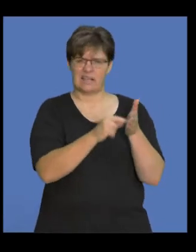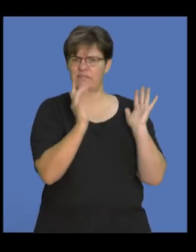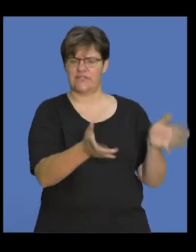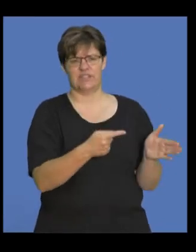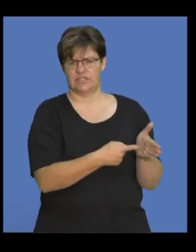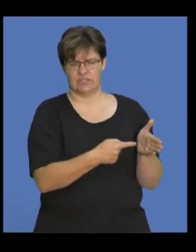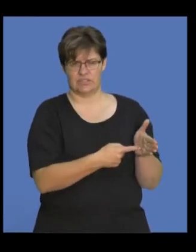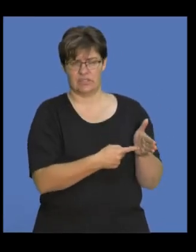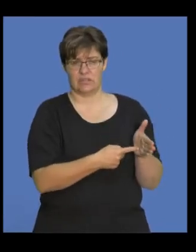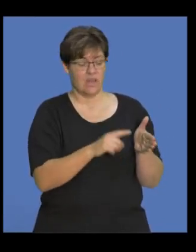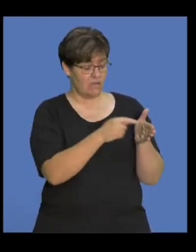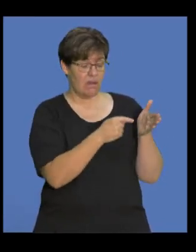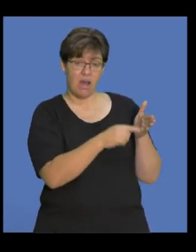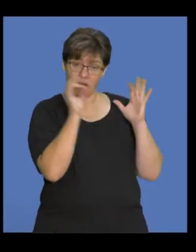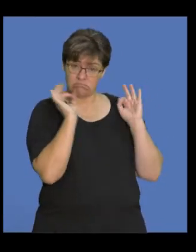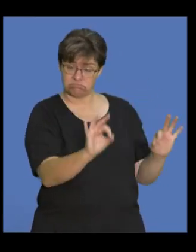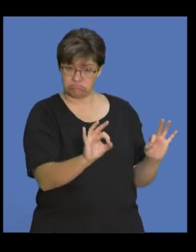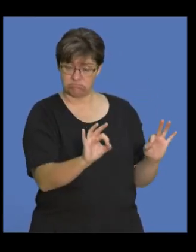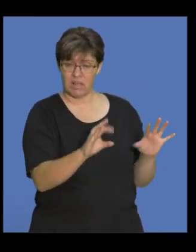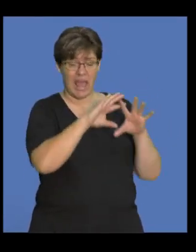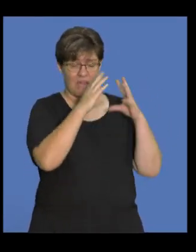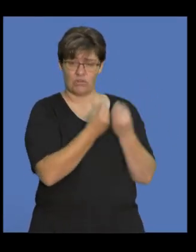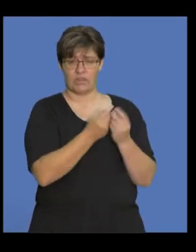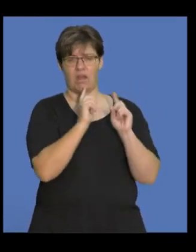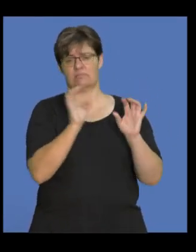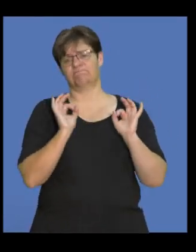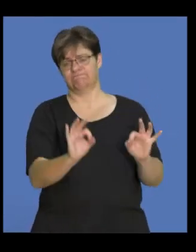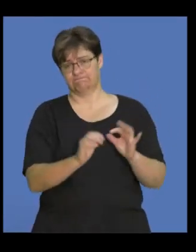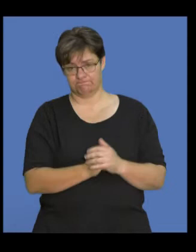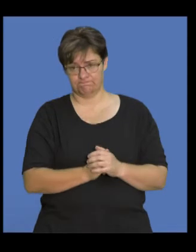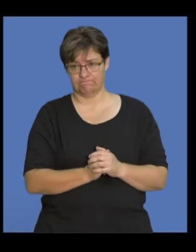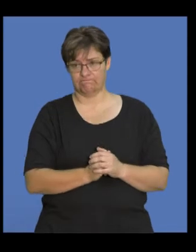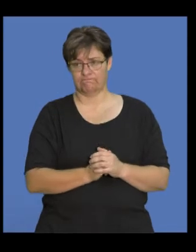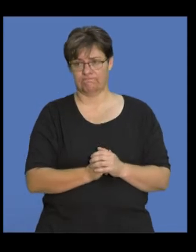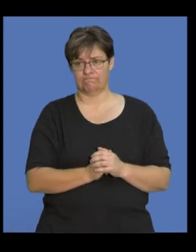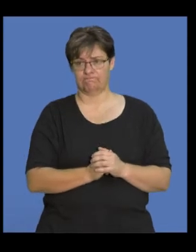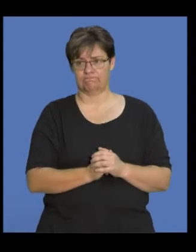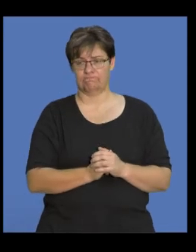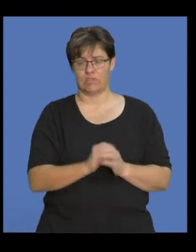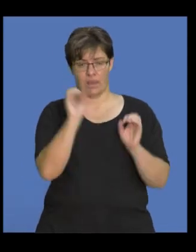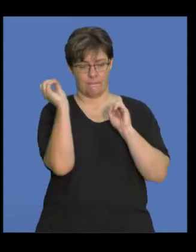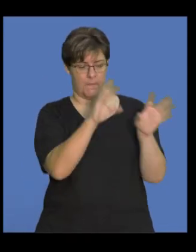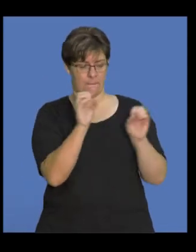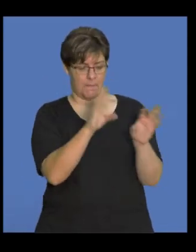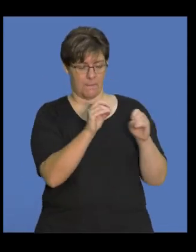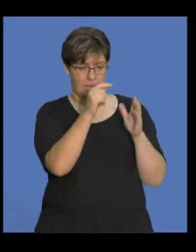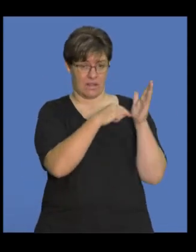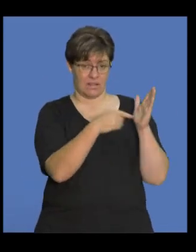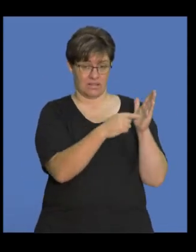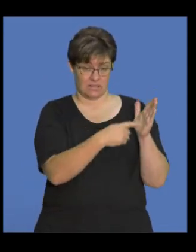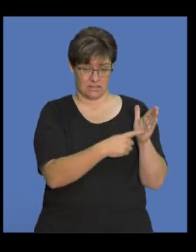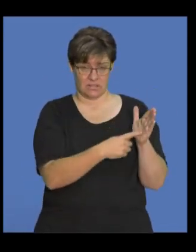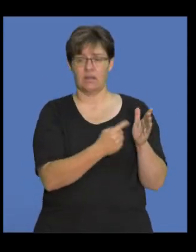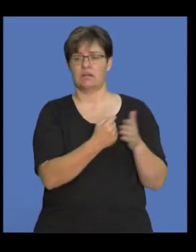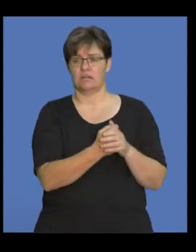the calculator. As long as you press it correctly, everything will be okay for you. To the exponent of